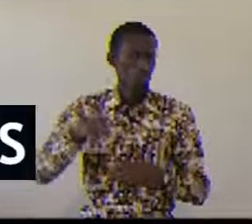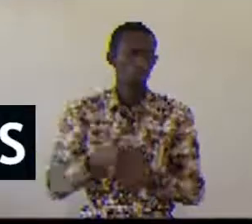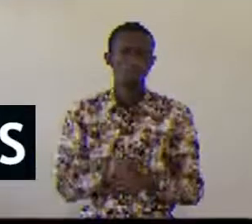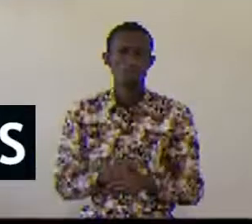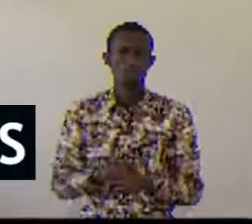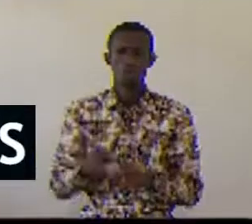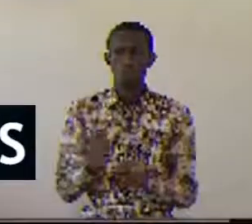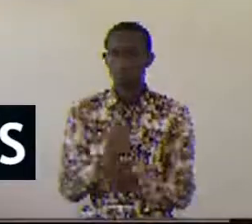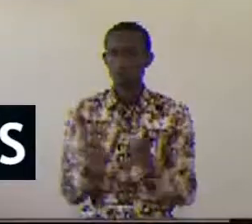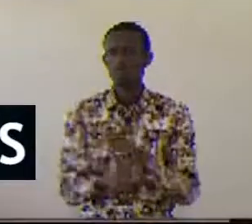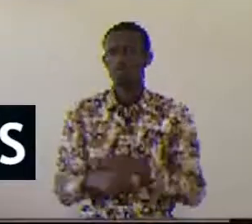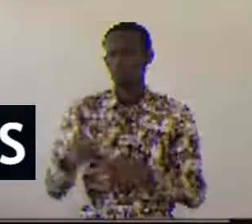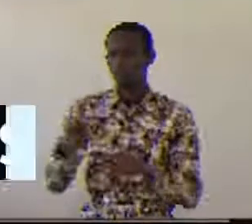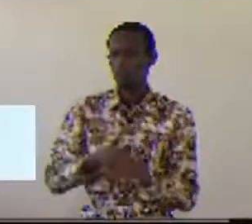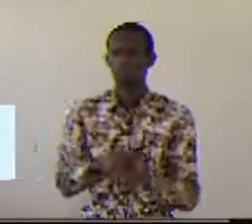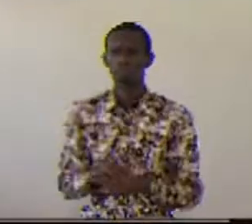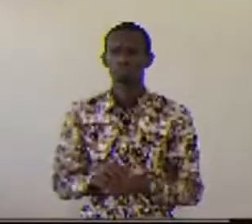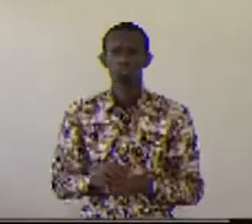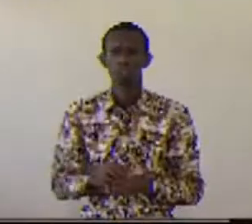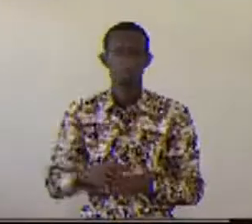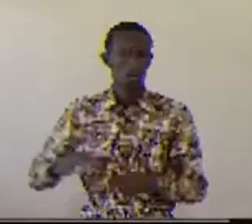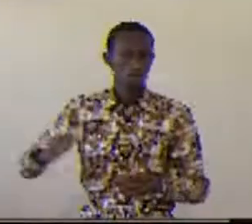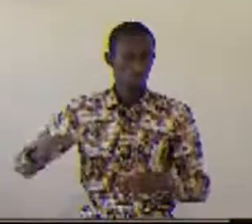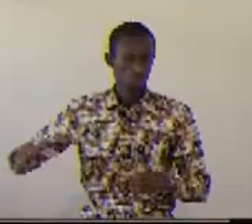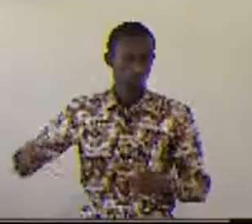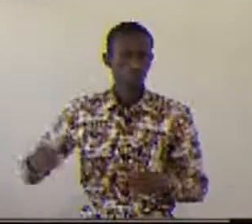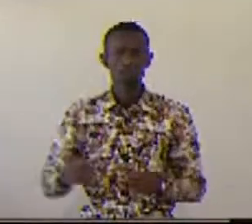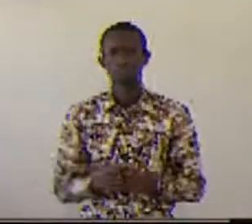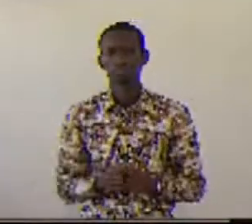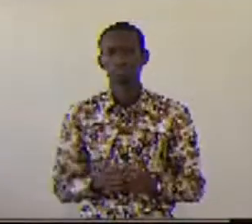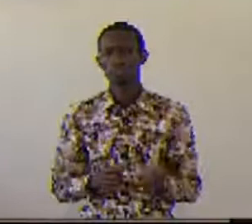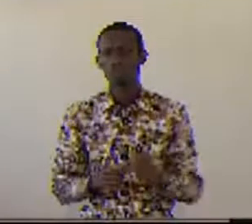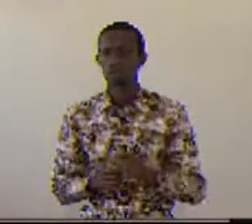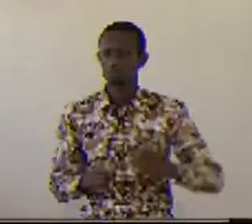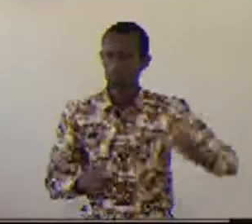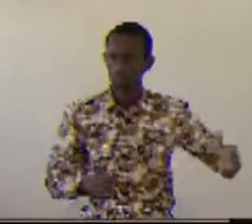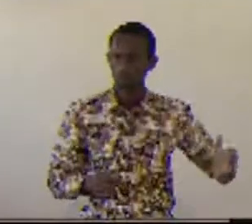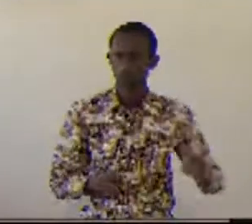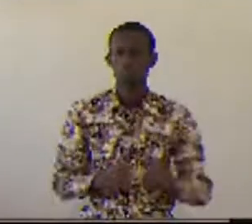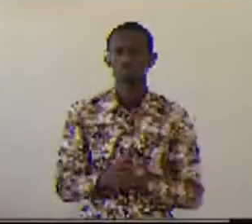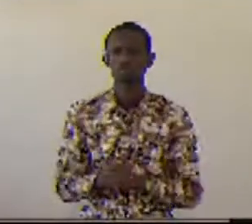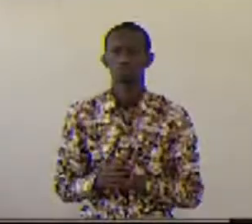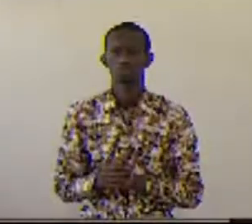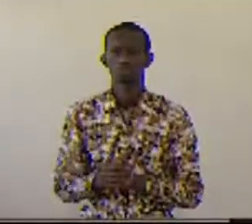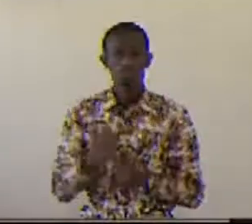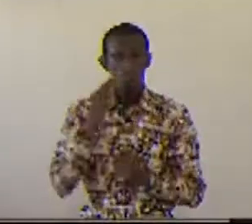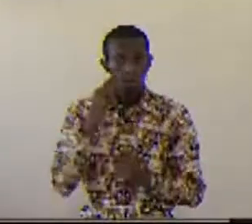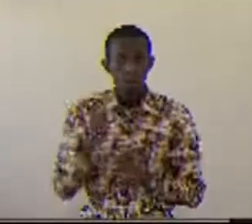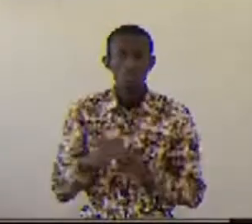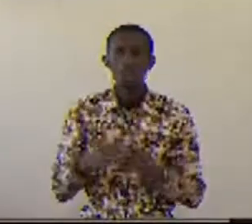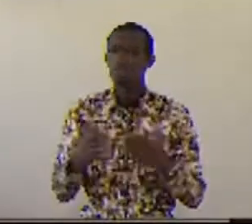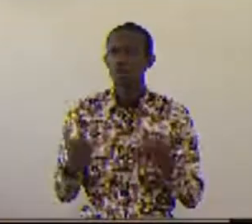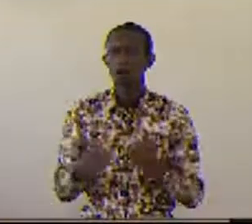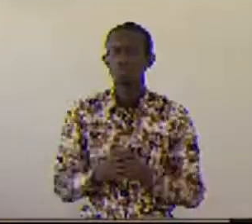the right, we move from metals to non-metals. Why? Because the metallic